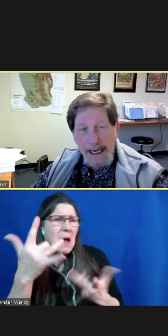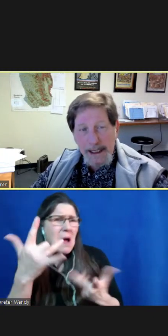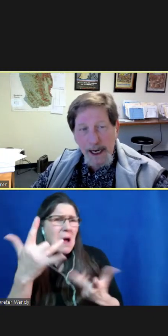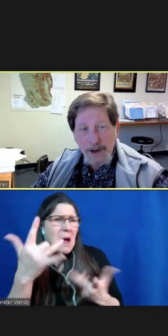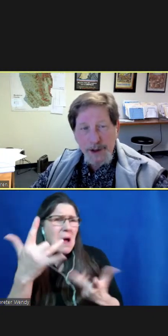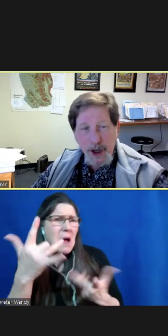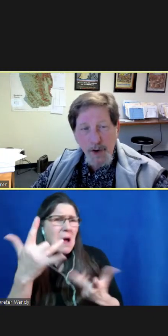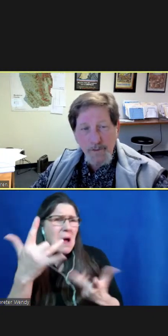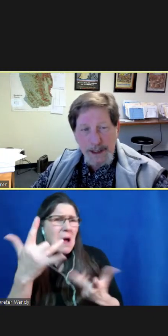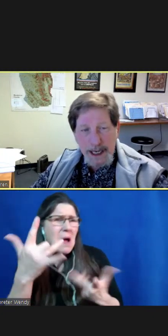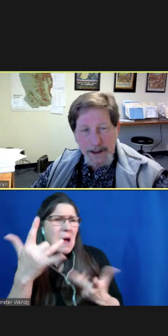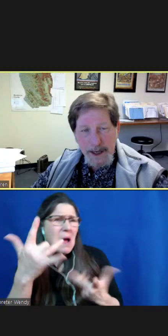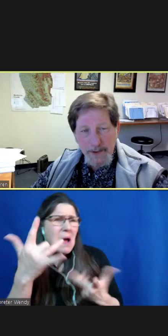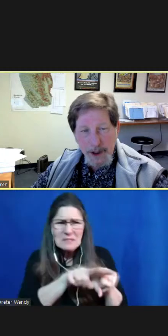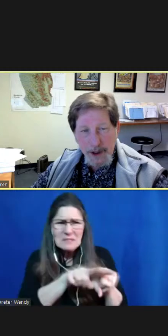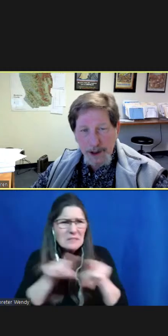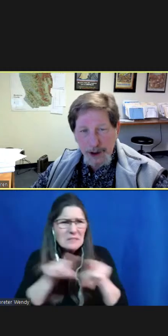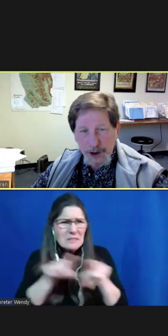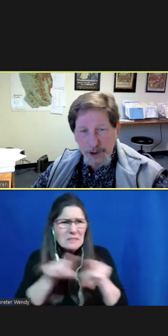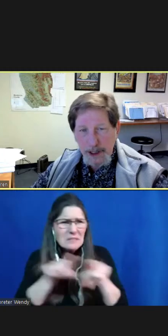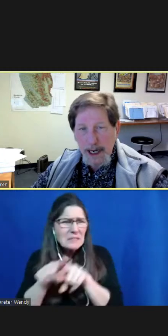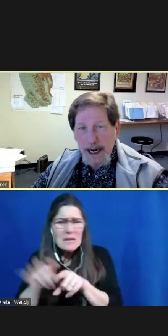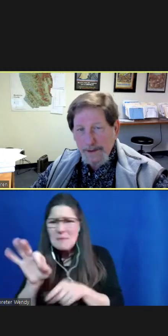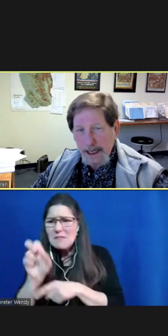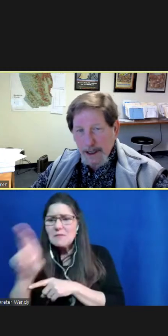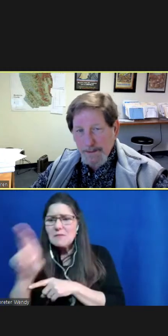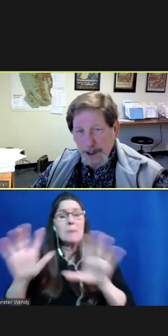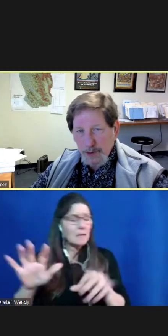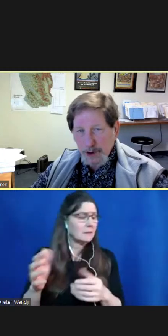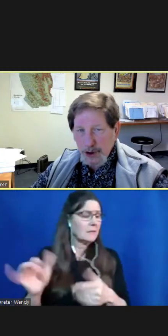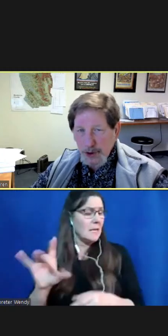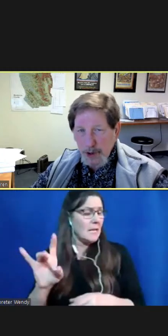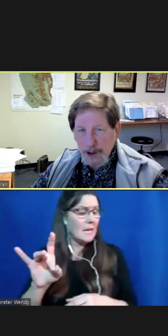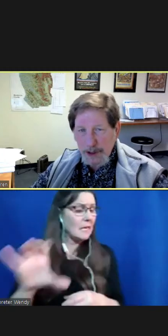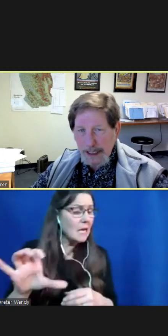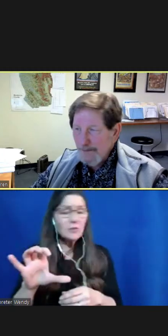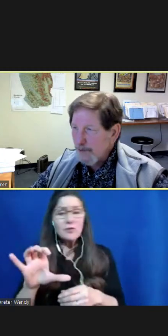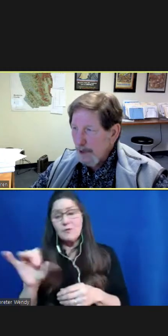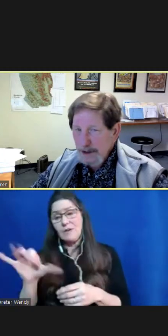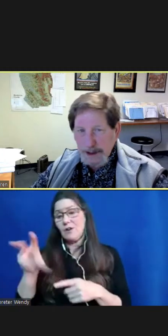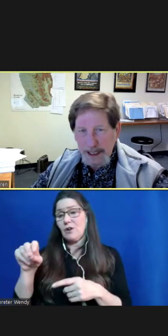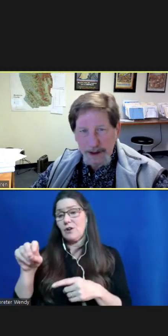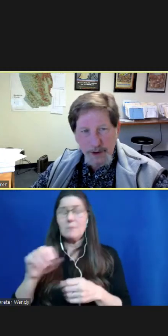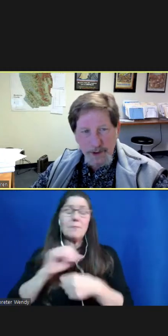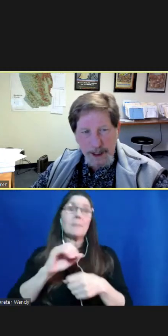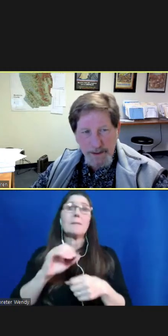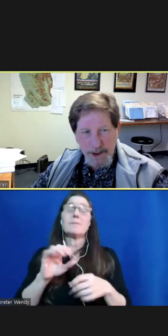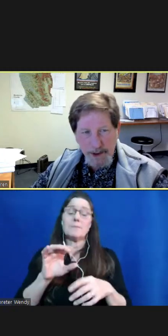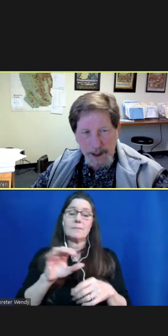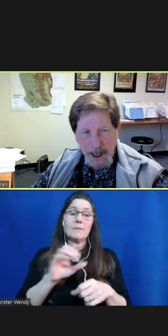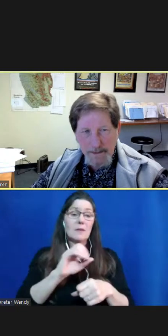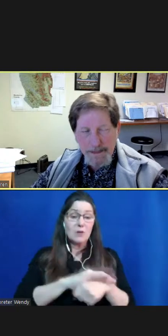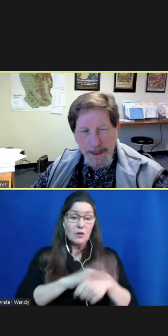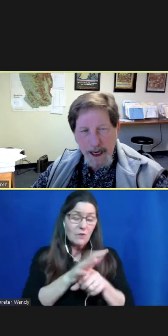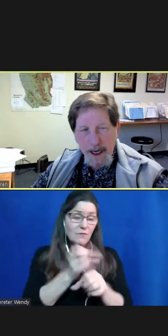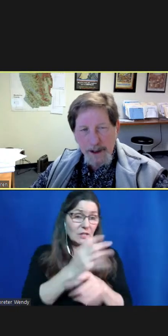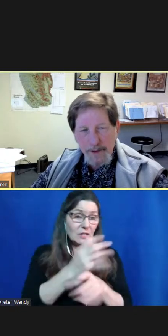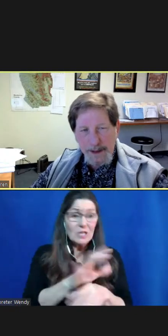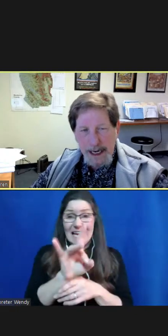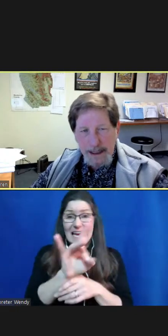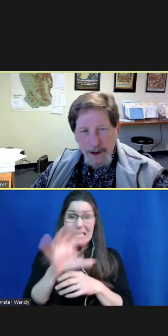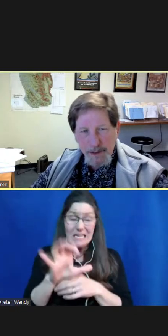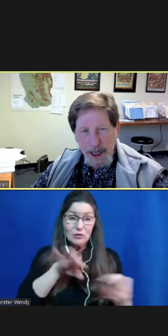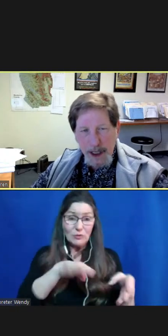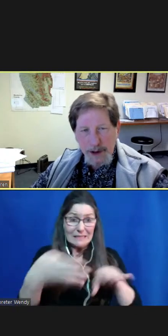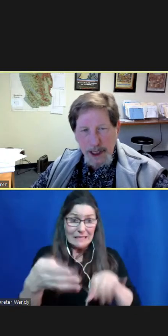years, 800 COVID deaths have occurred in children, and that compares with 200 influenza deaths over the same period of time. There